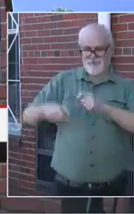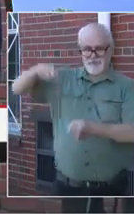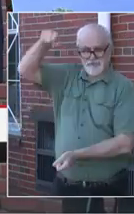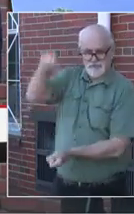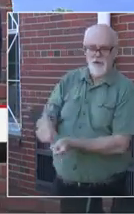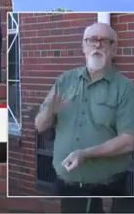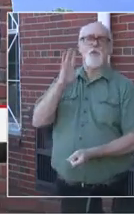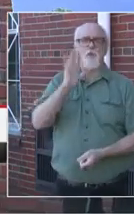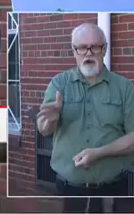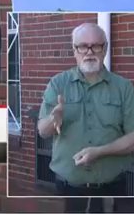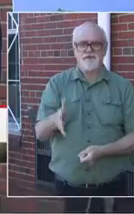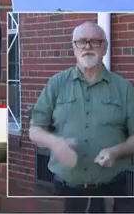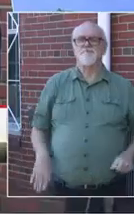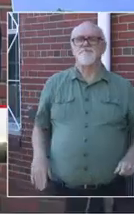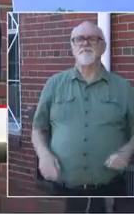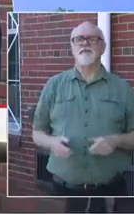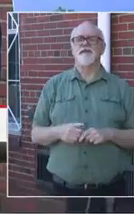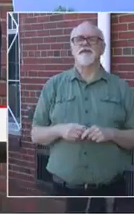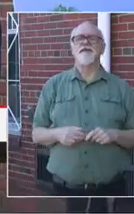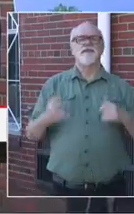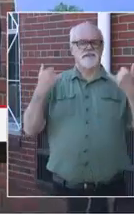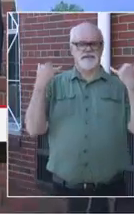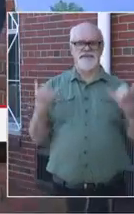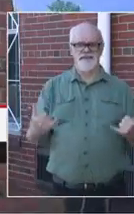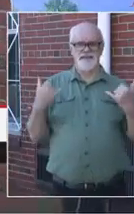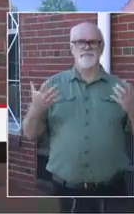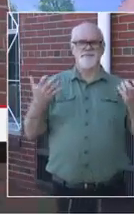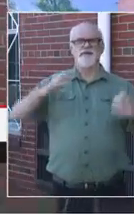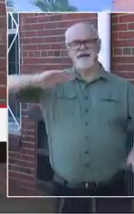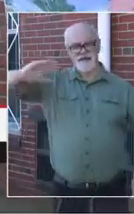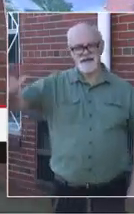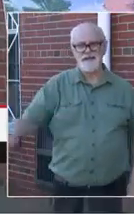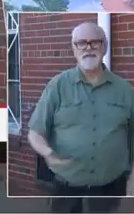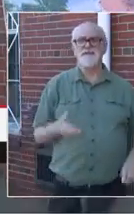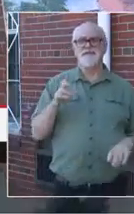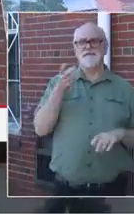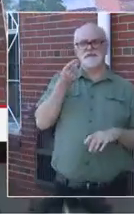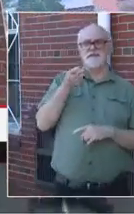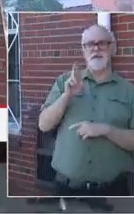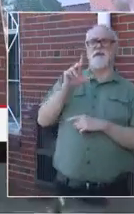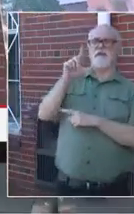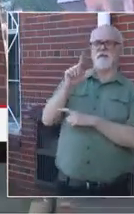the leader of DCPS, the Chancellor, Dr. Louis Farabee.